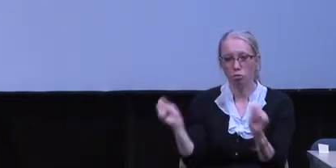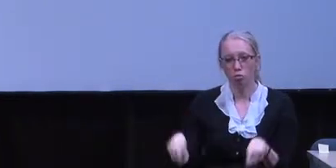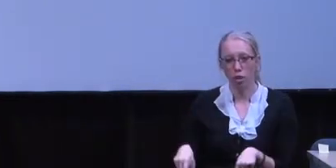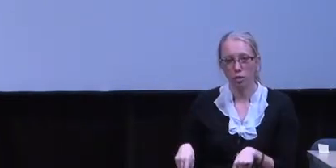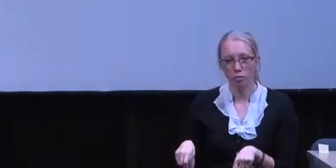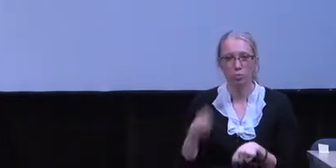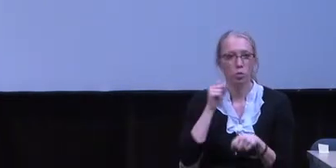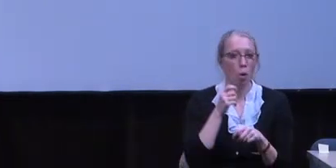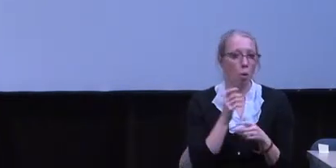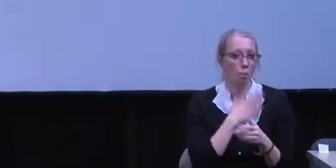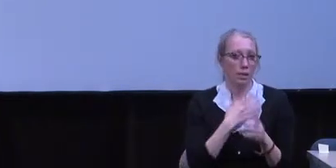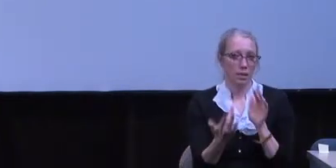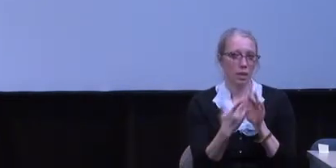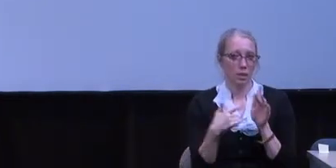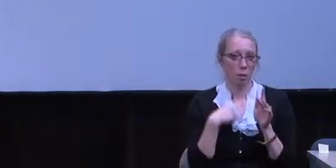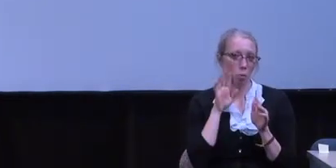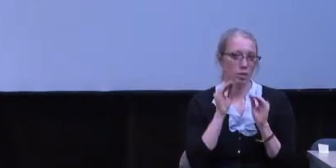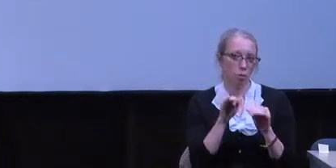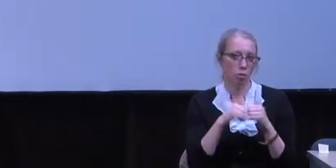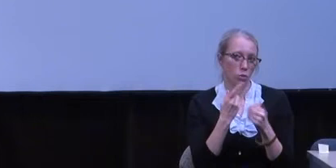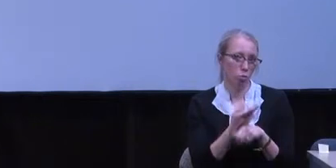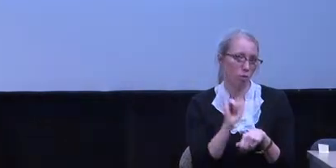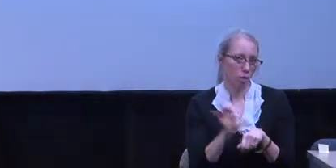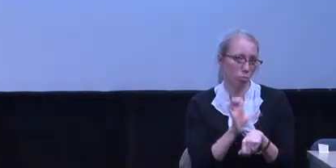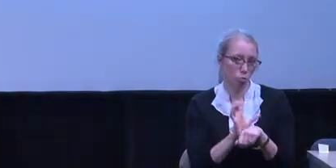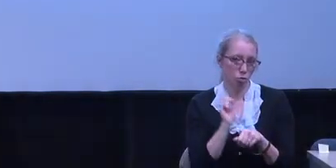into the computer to make your life a little bit easier.